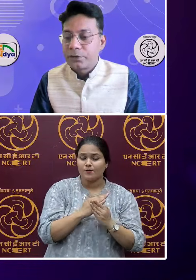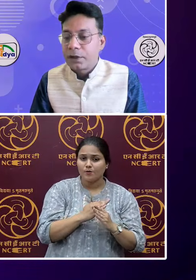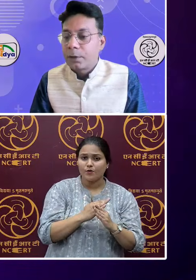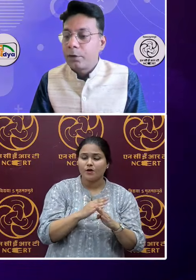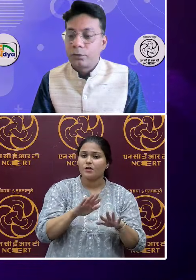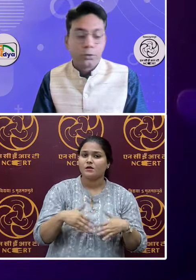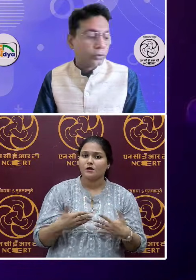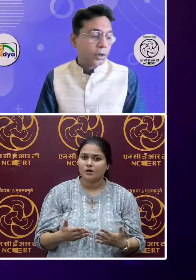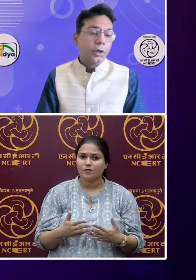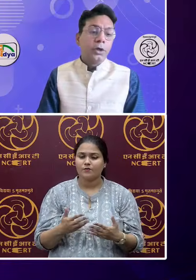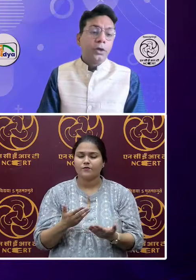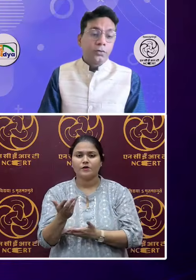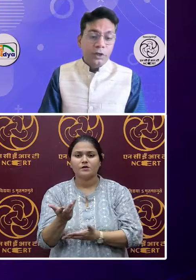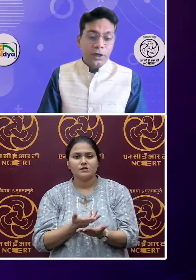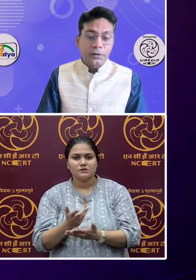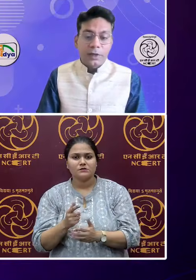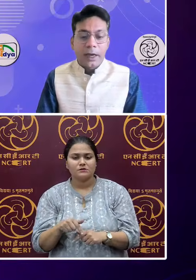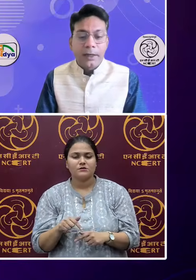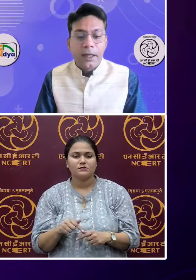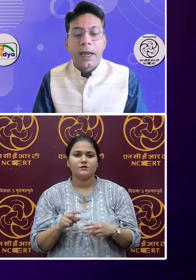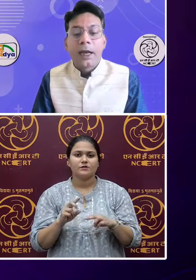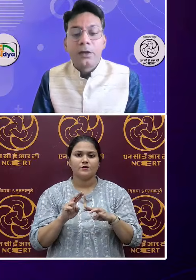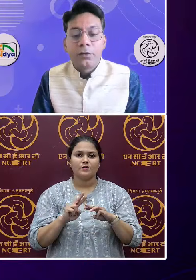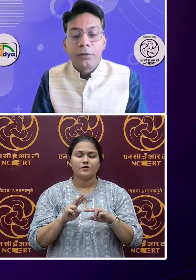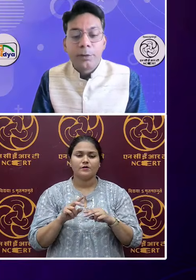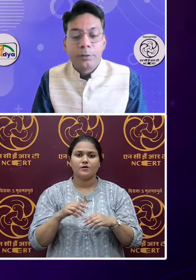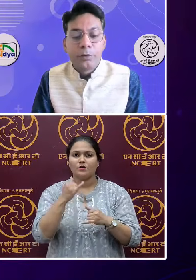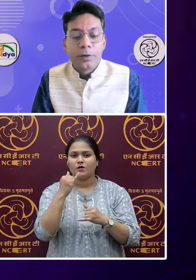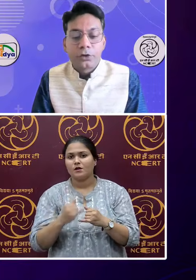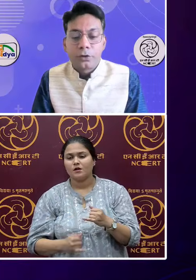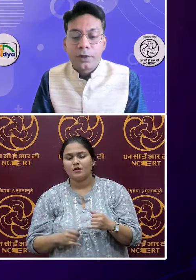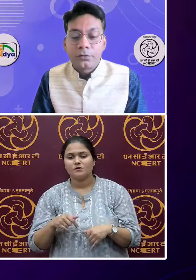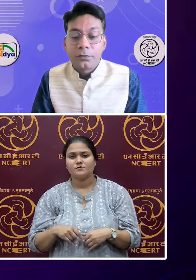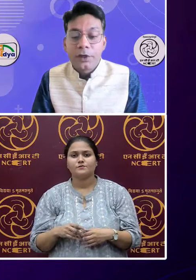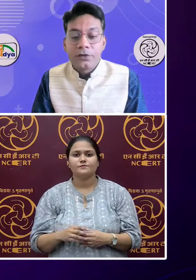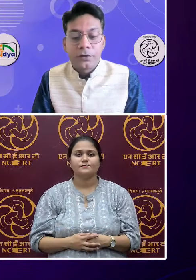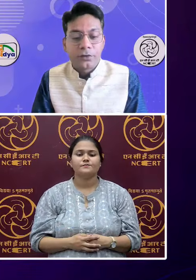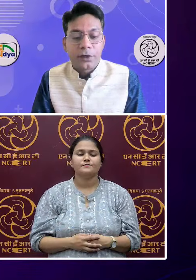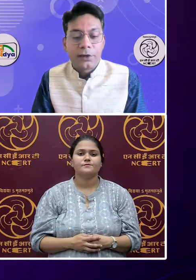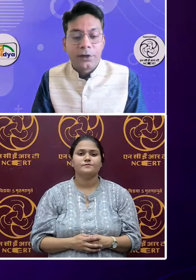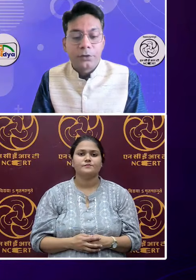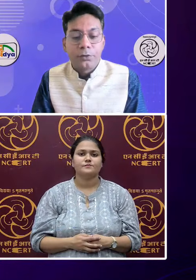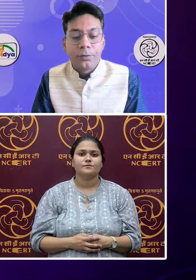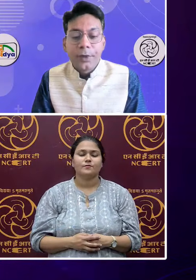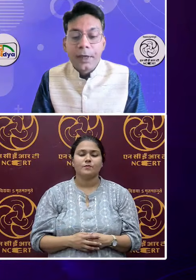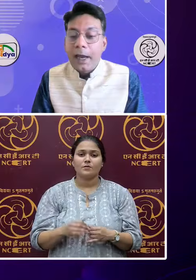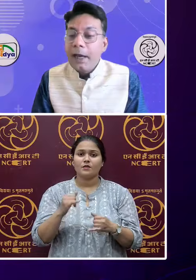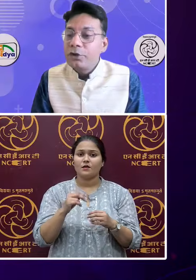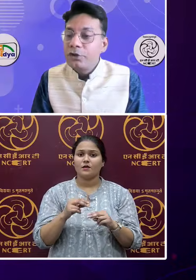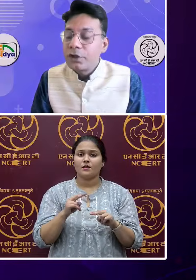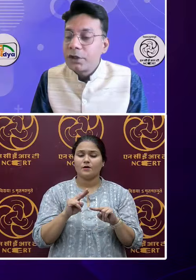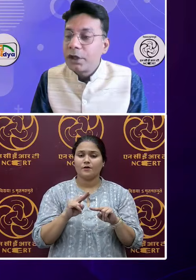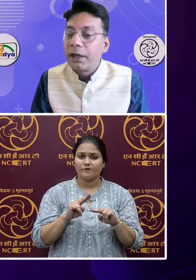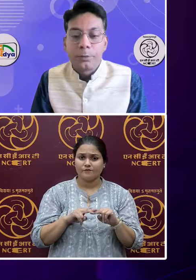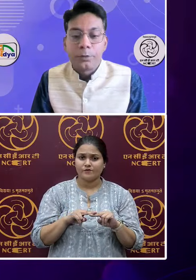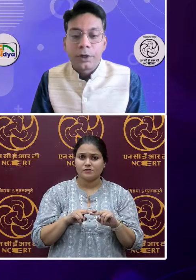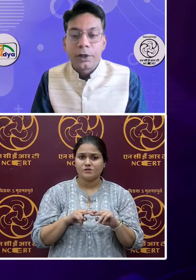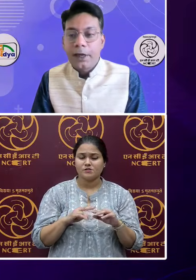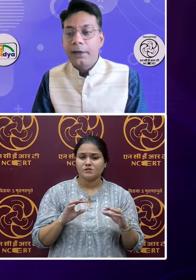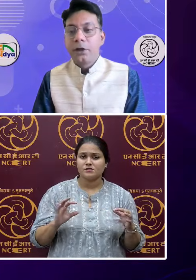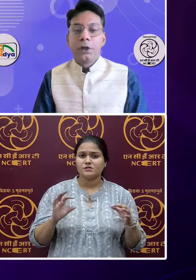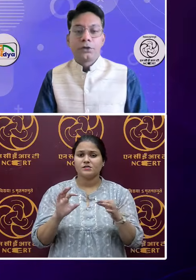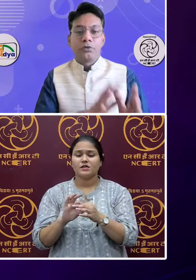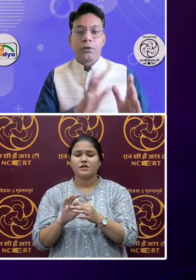be discussing about those features, and at the end we will be moving towards features related to administration and